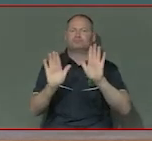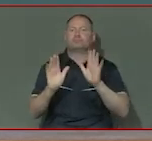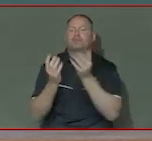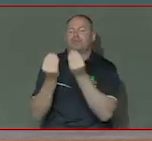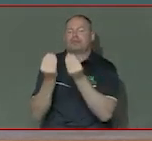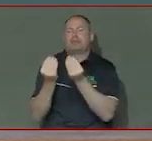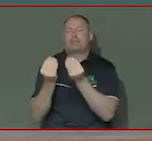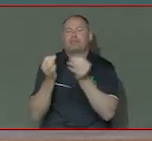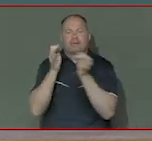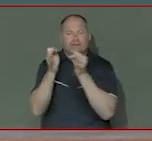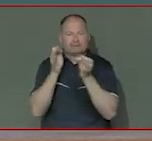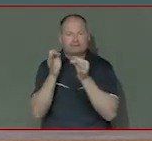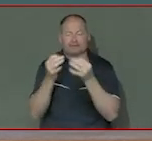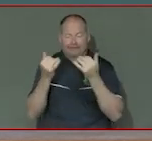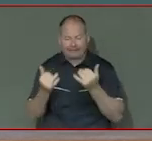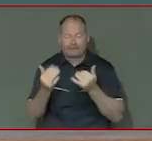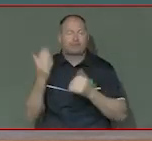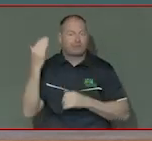sometimes a learner would write